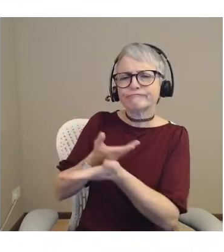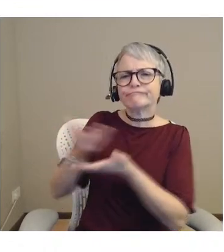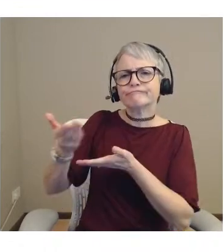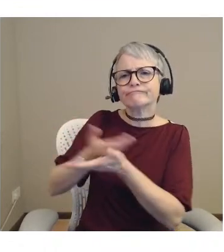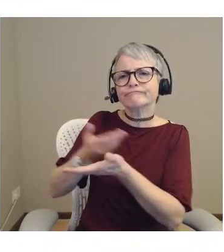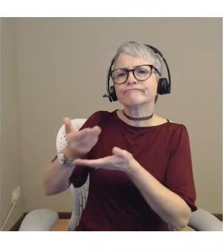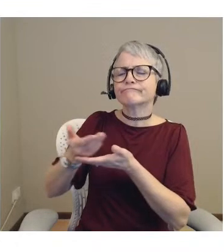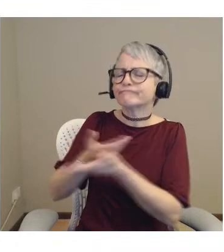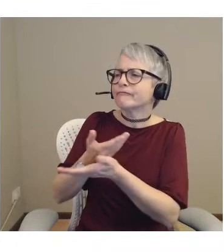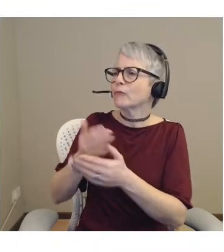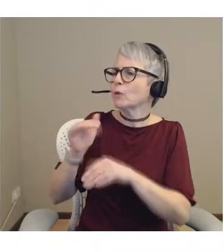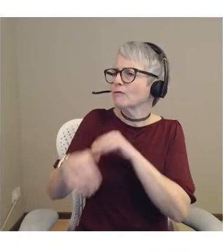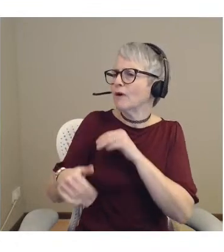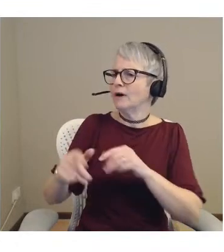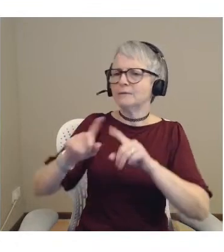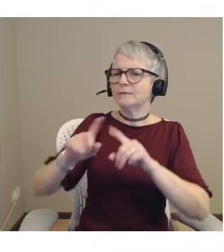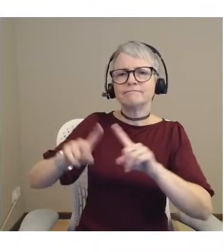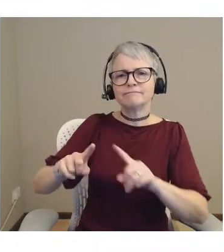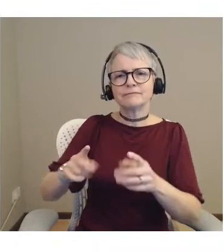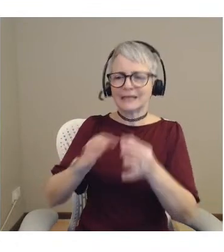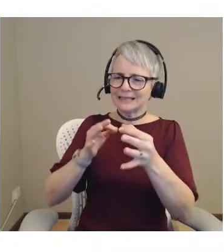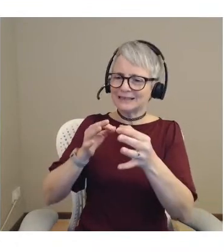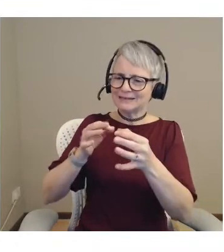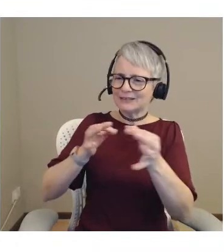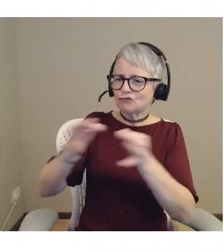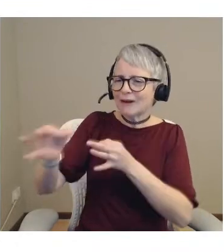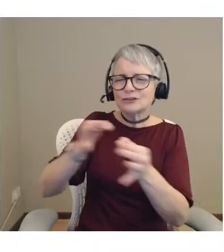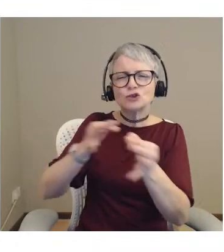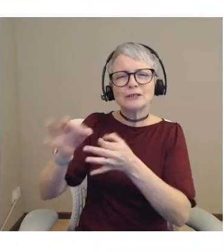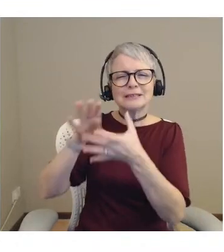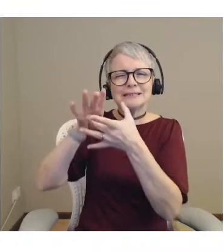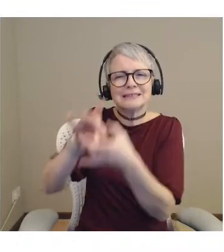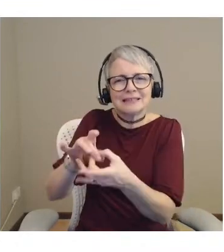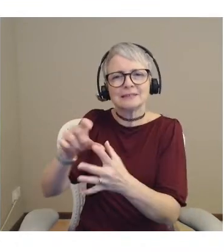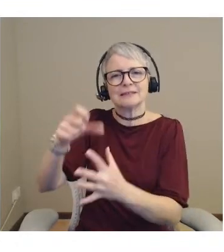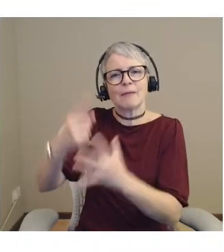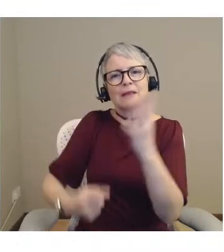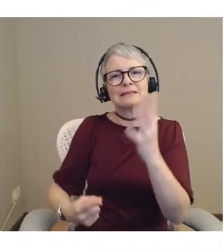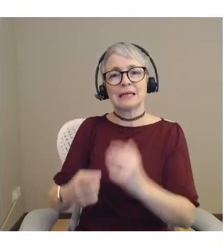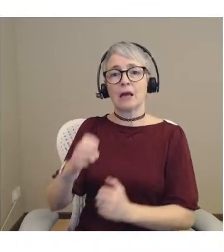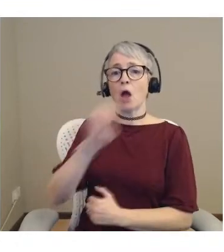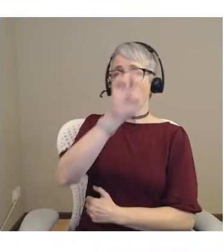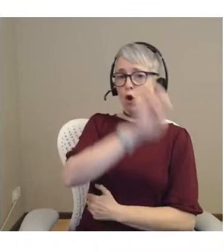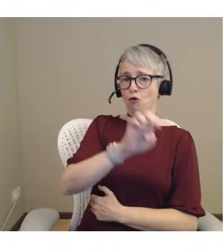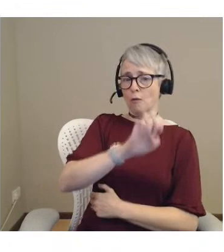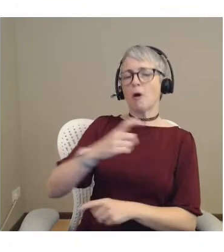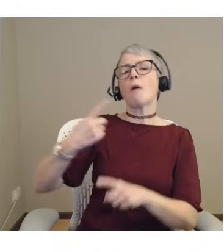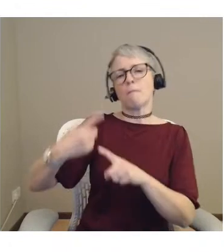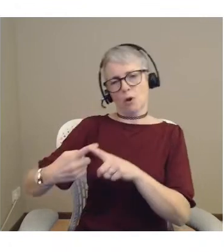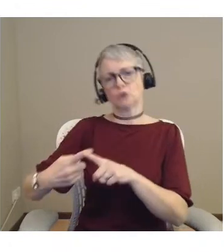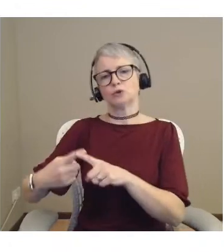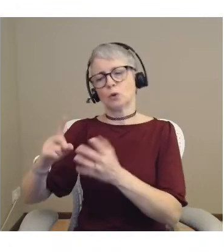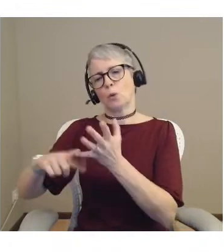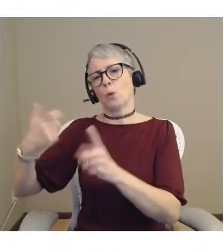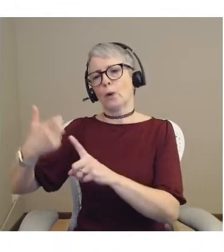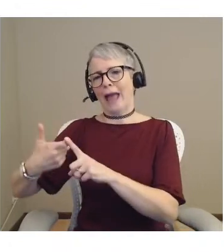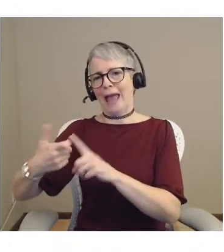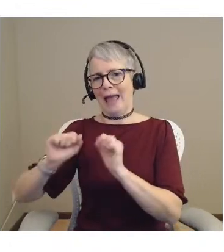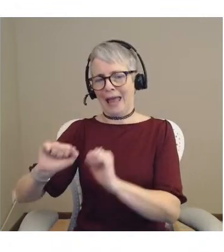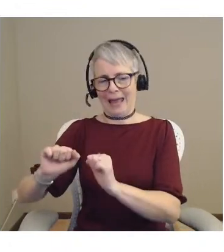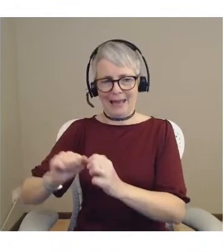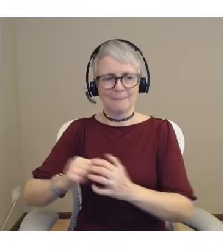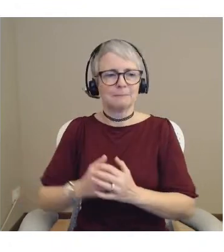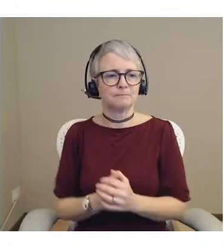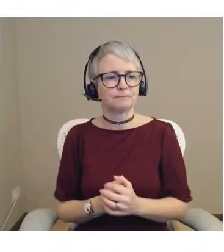different disability strategies that have been adopted at EU level and also in the UK. So I